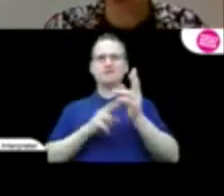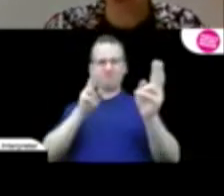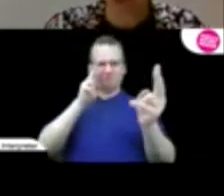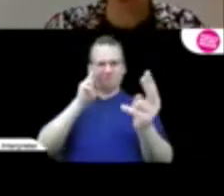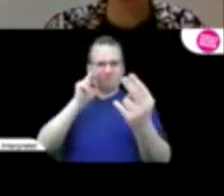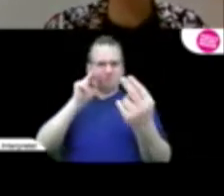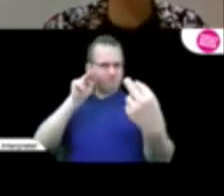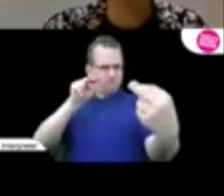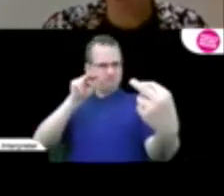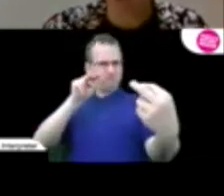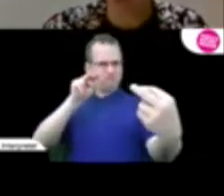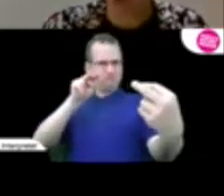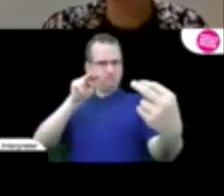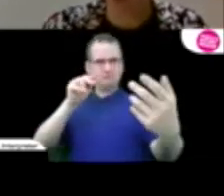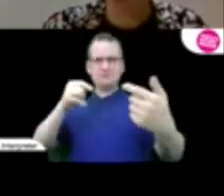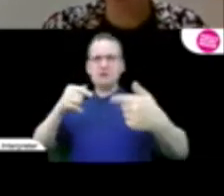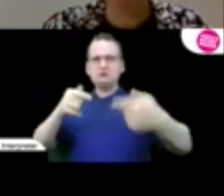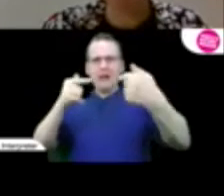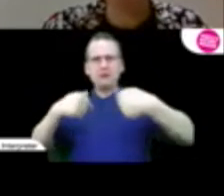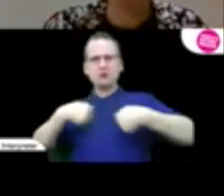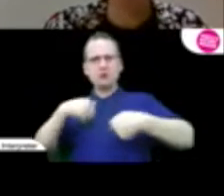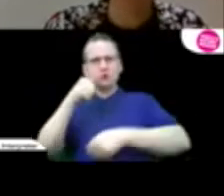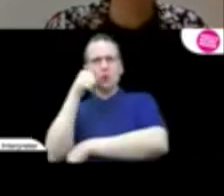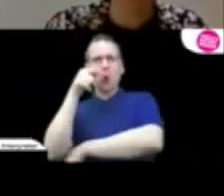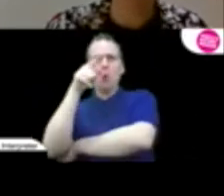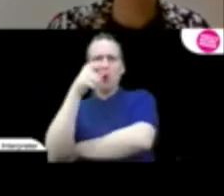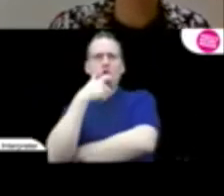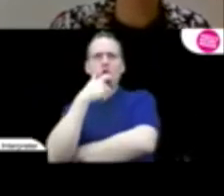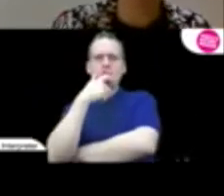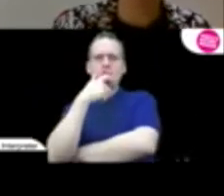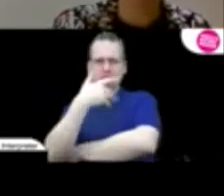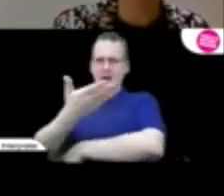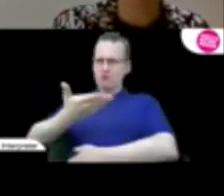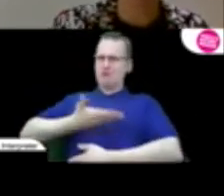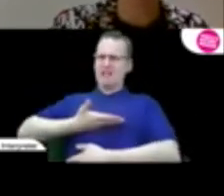to judge her or even to know her.